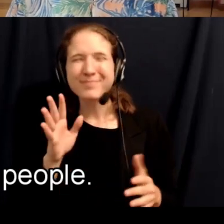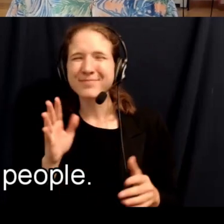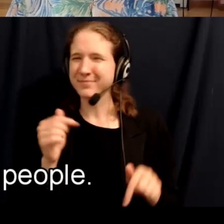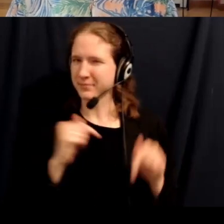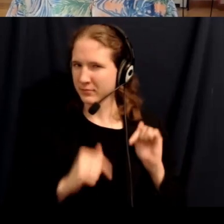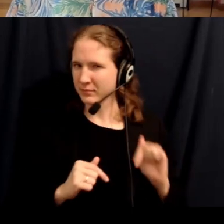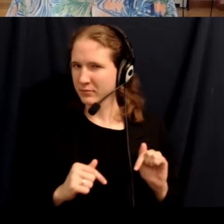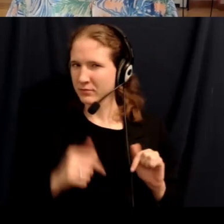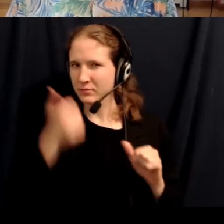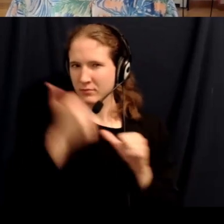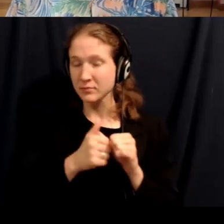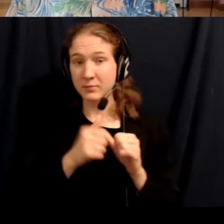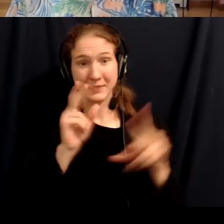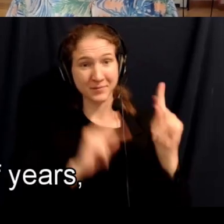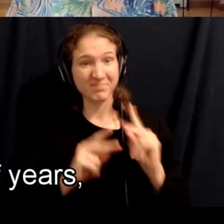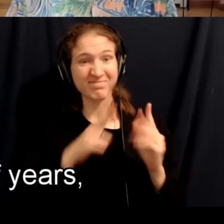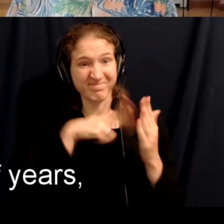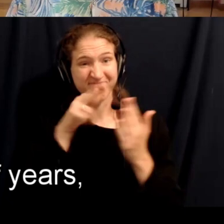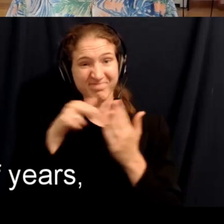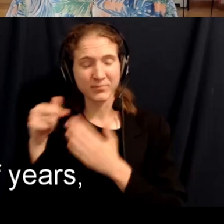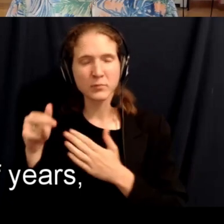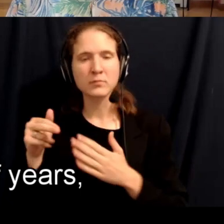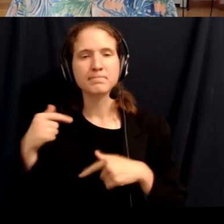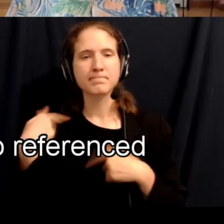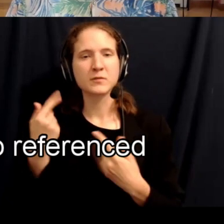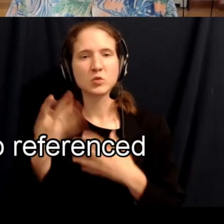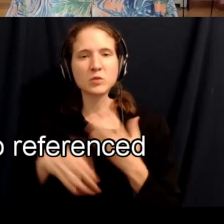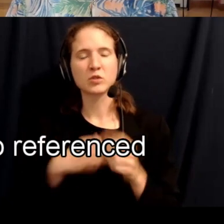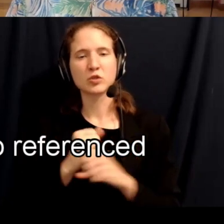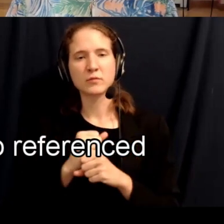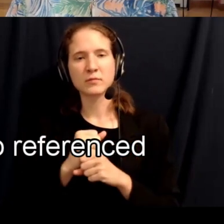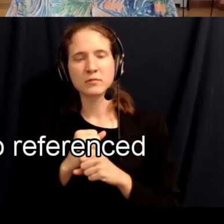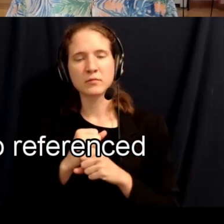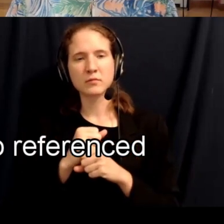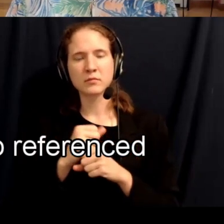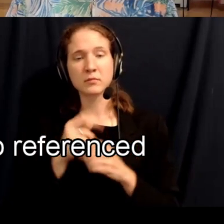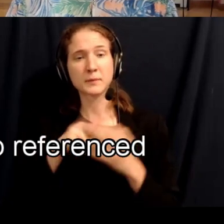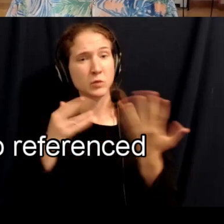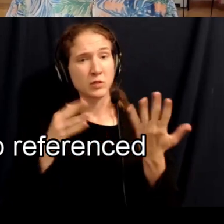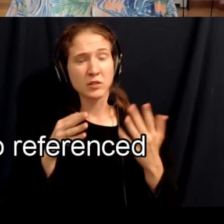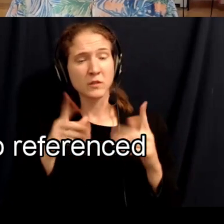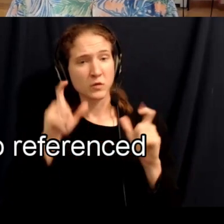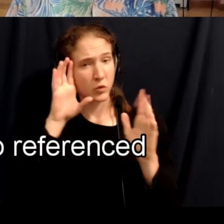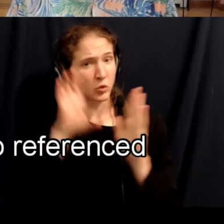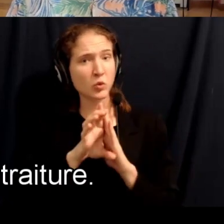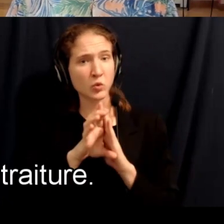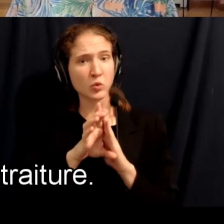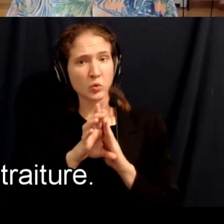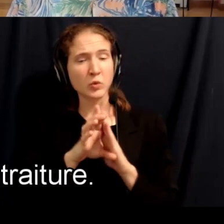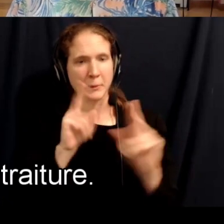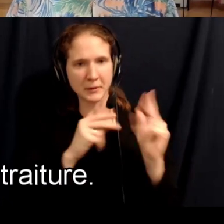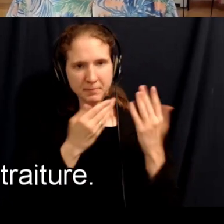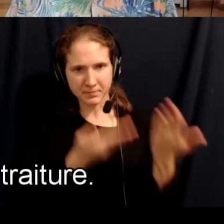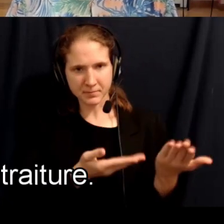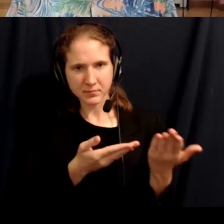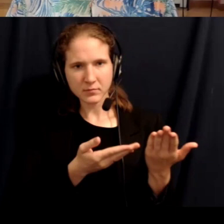the people, um, so the past couple of years, I have been painting photo referenced people. So I'm doing